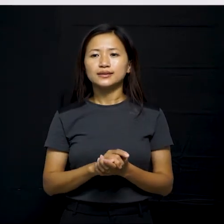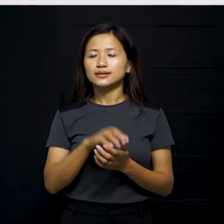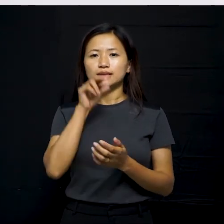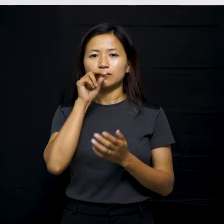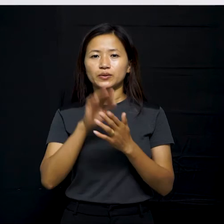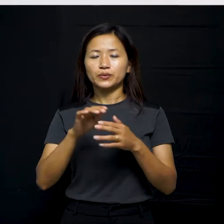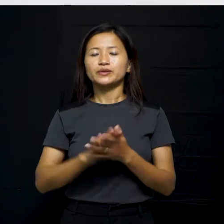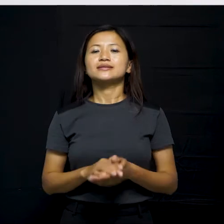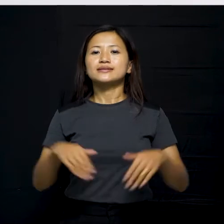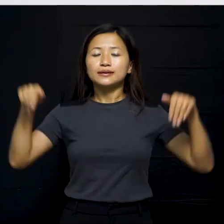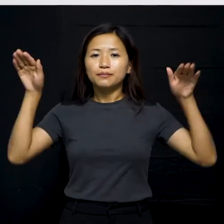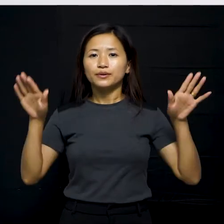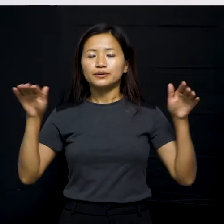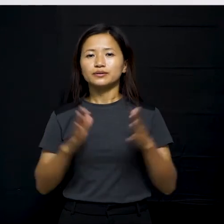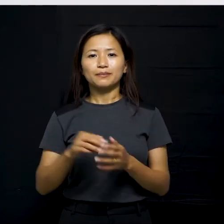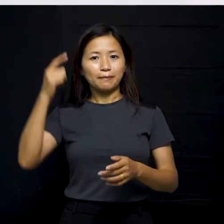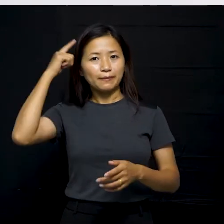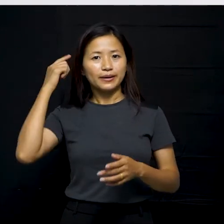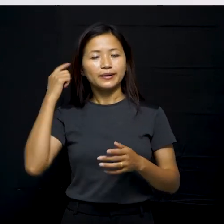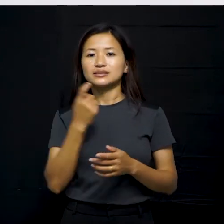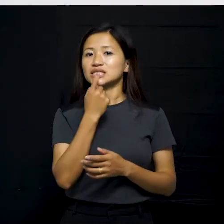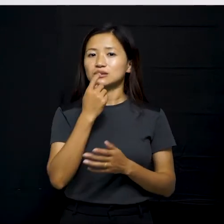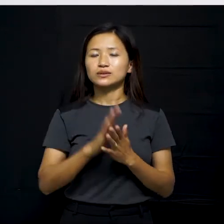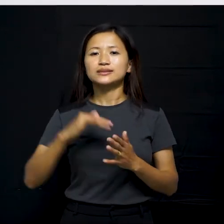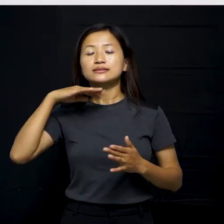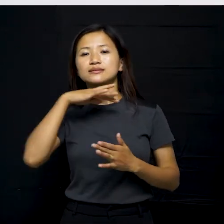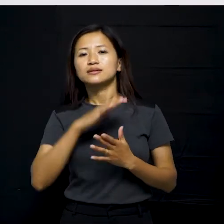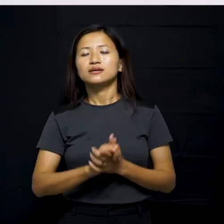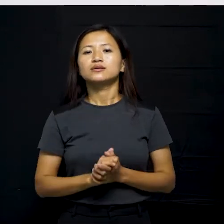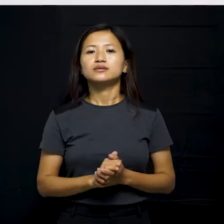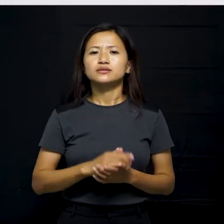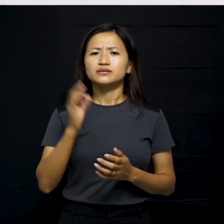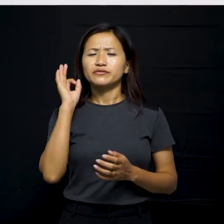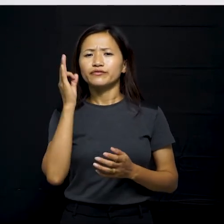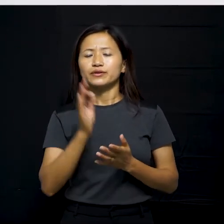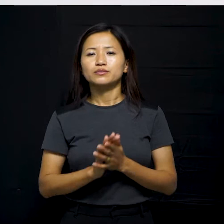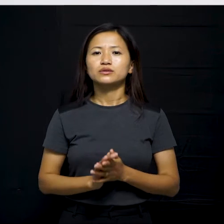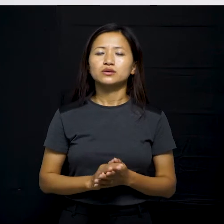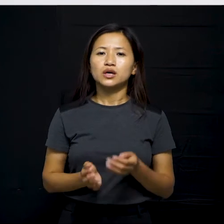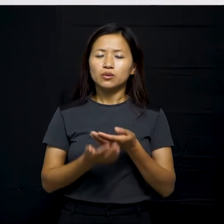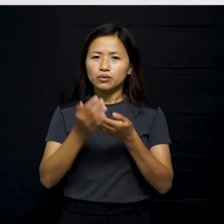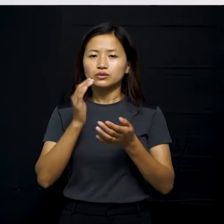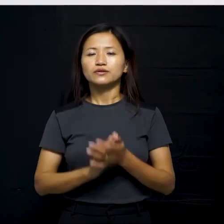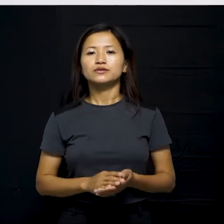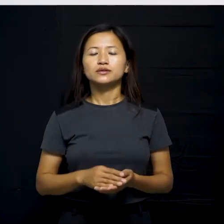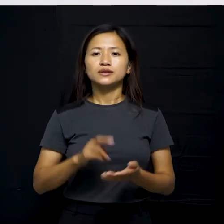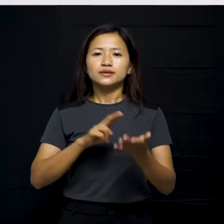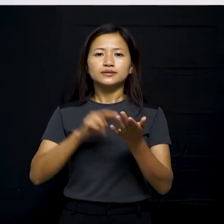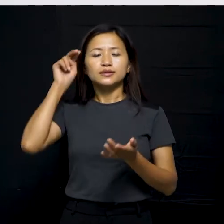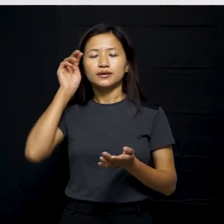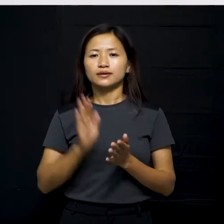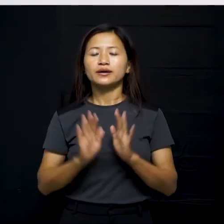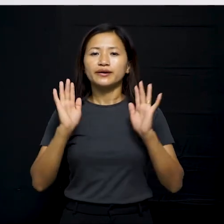a feather of white and black color. So this hornbill bird is so popular because most of the Naga headgears,